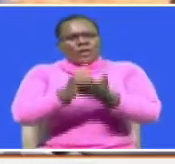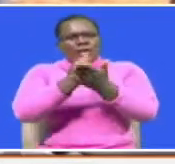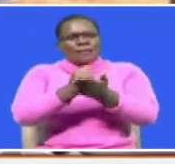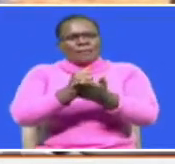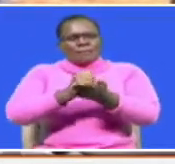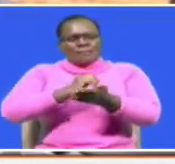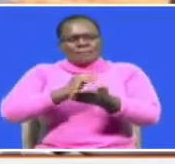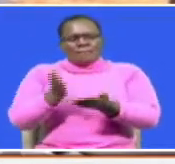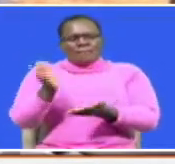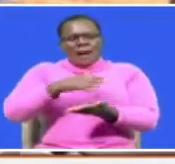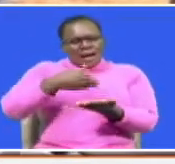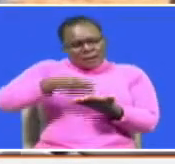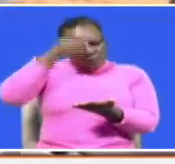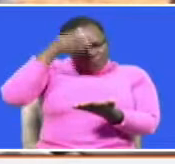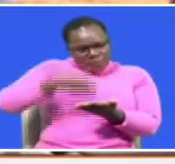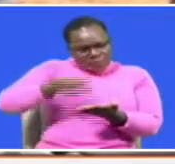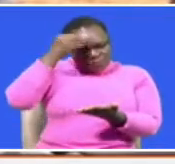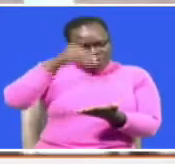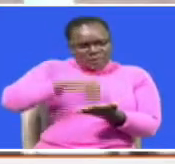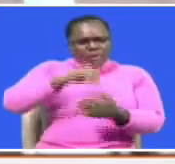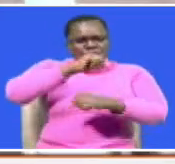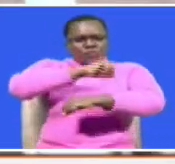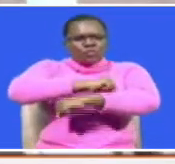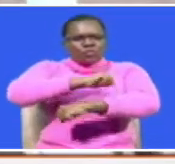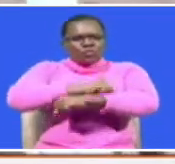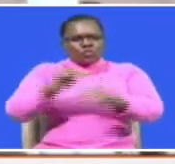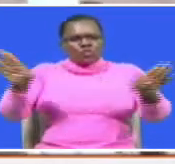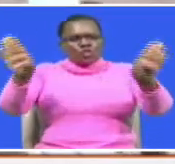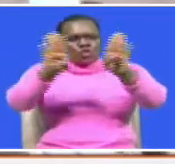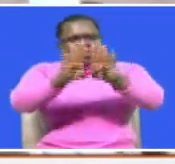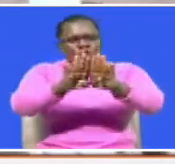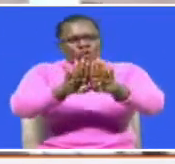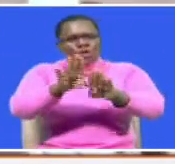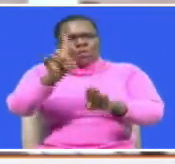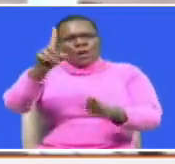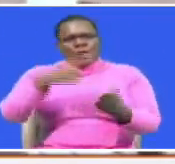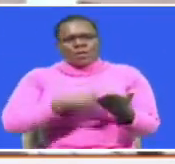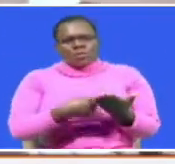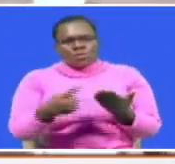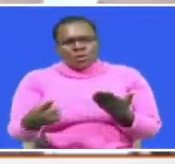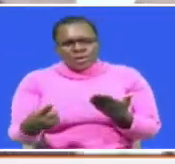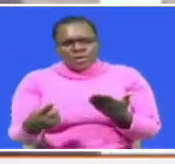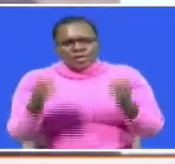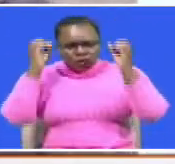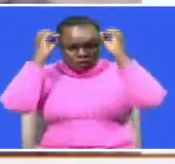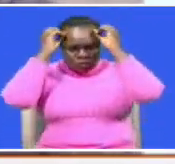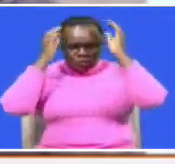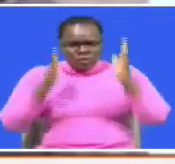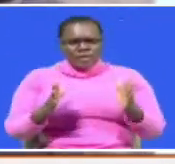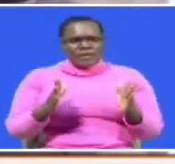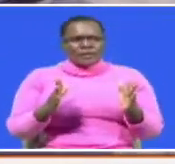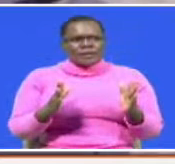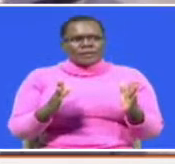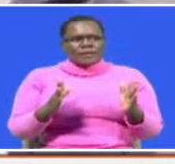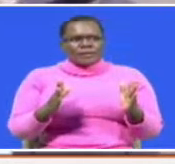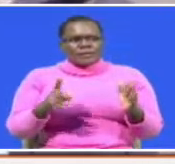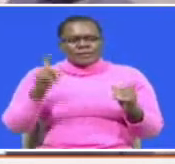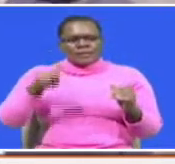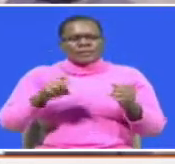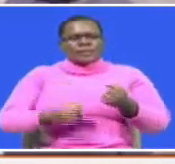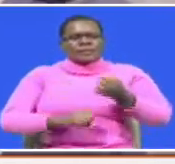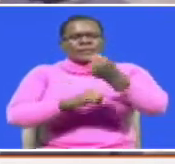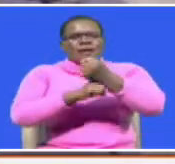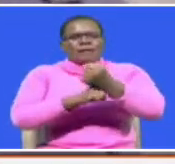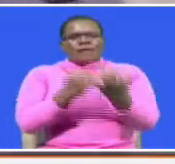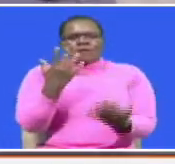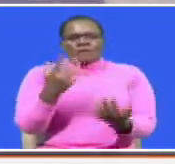of learning at the institution. The school has since been closed down for 1 week, leaving students and staff in dire need of support. The